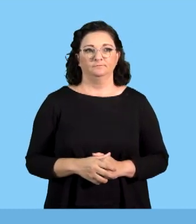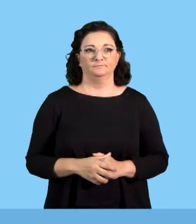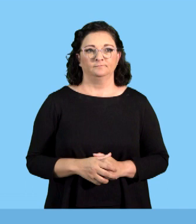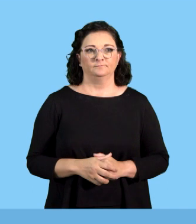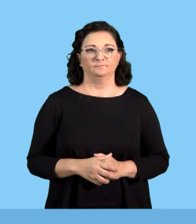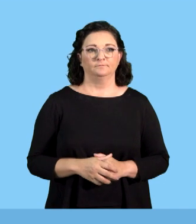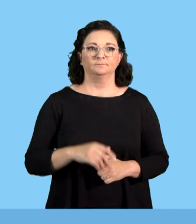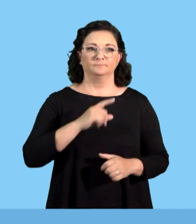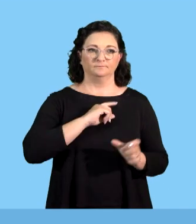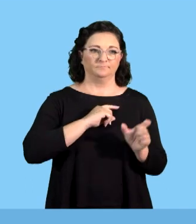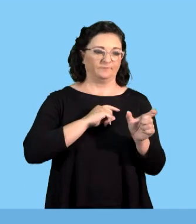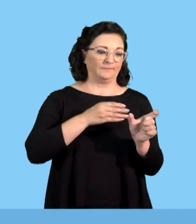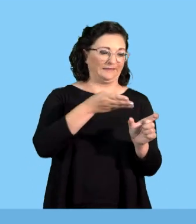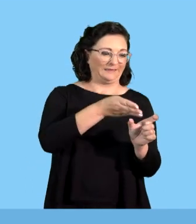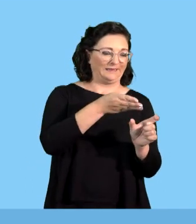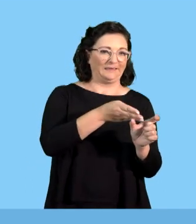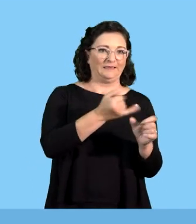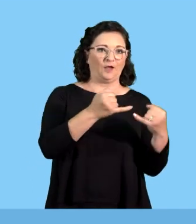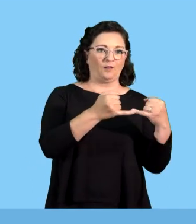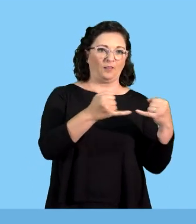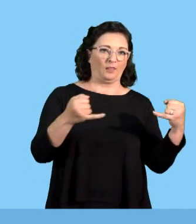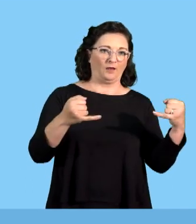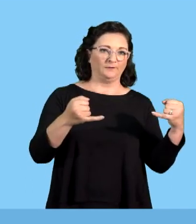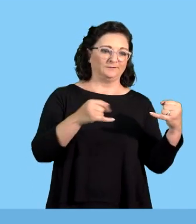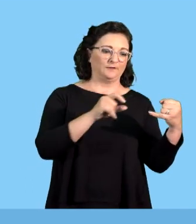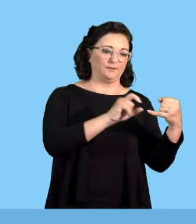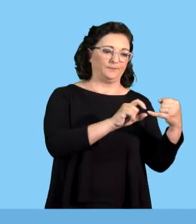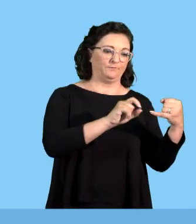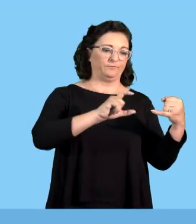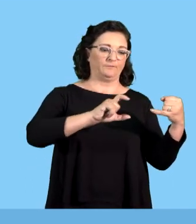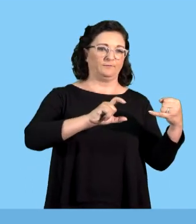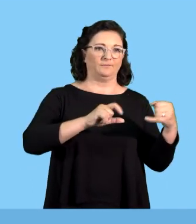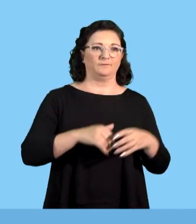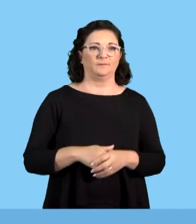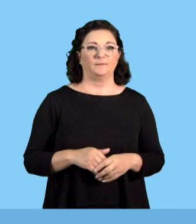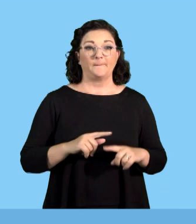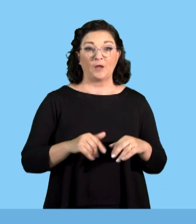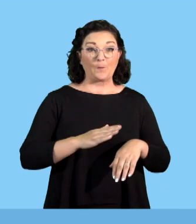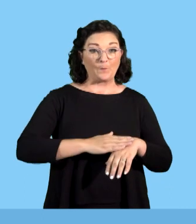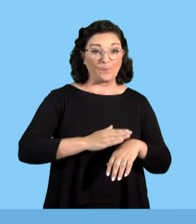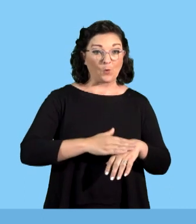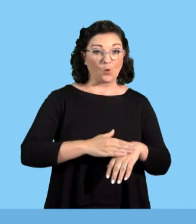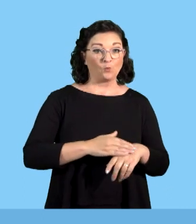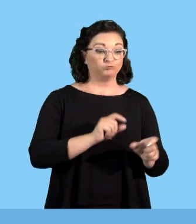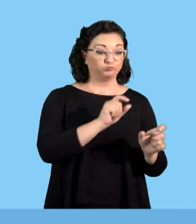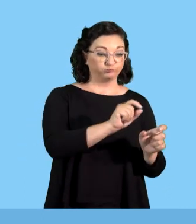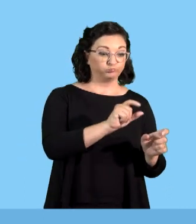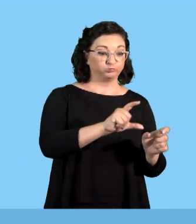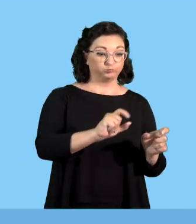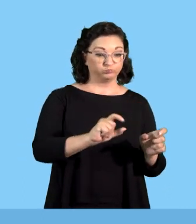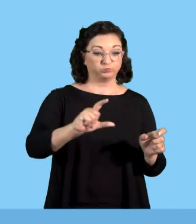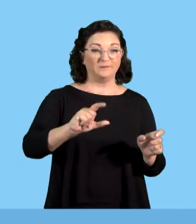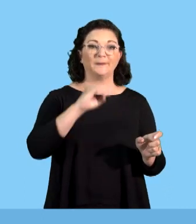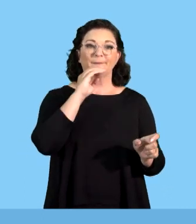cell connected to the wires, so that's going to be the cell. If we have more than one of these things now connected in the same electrical